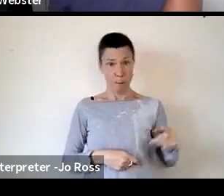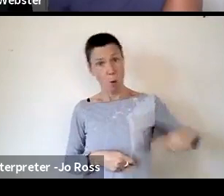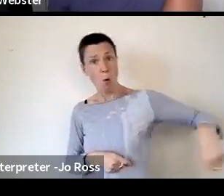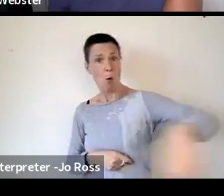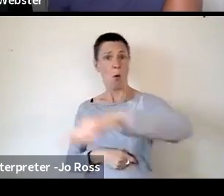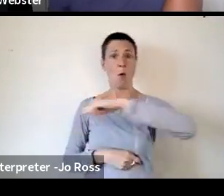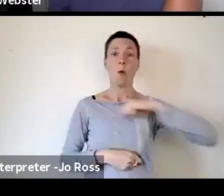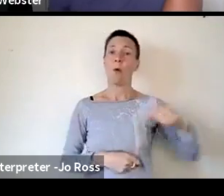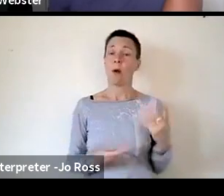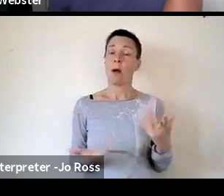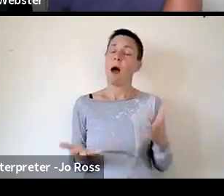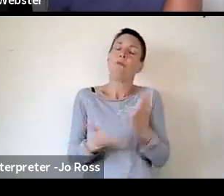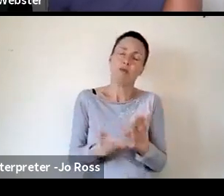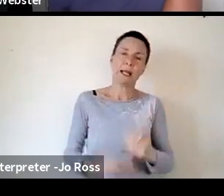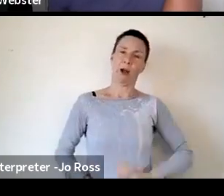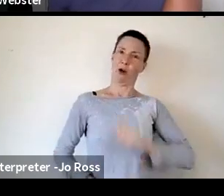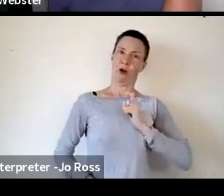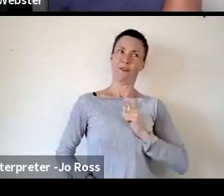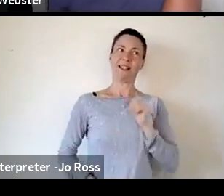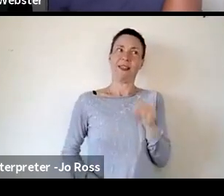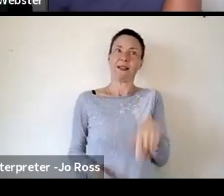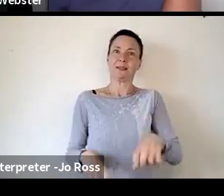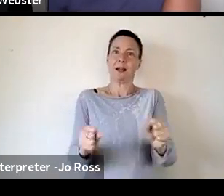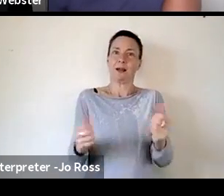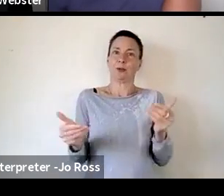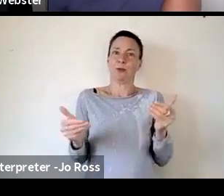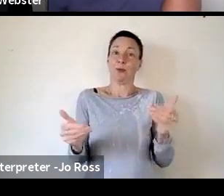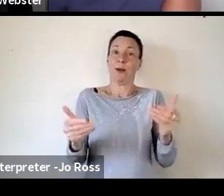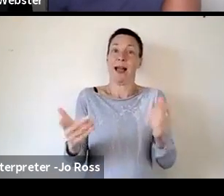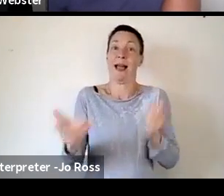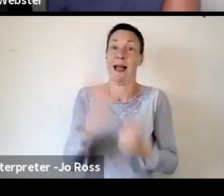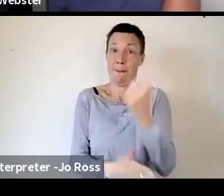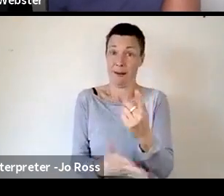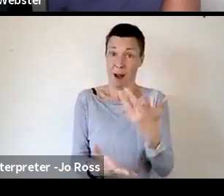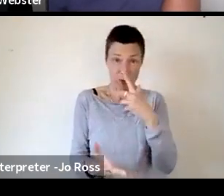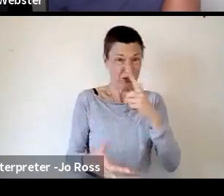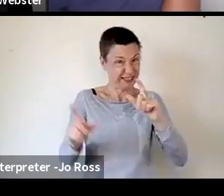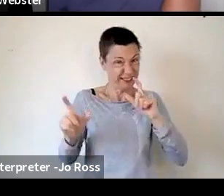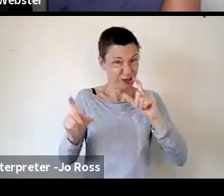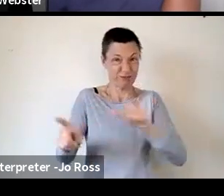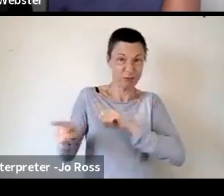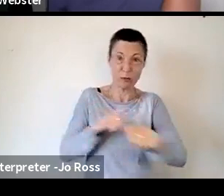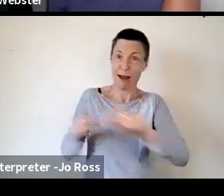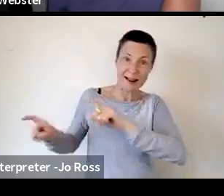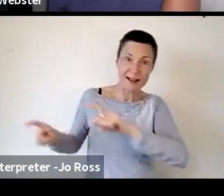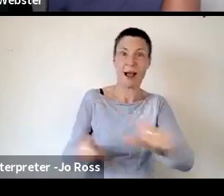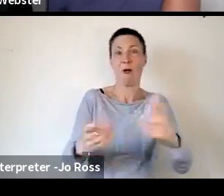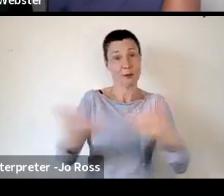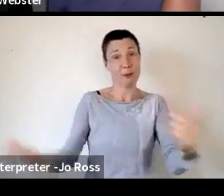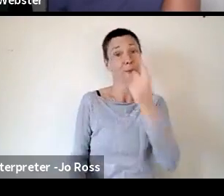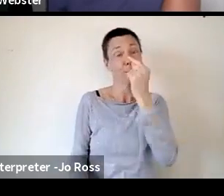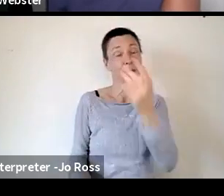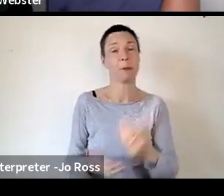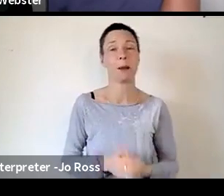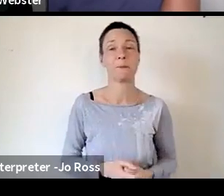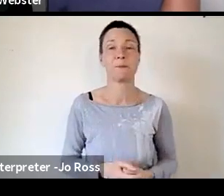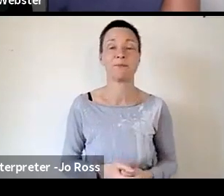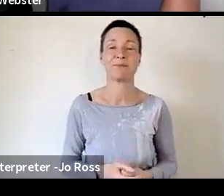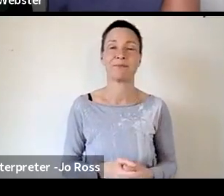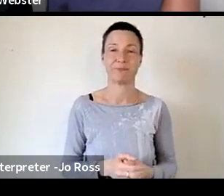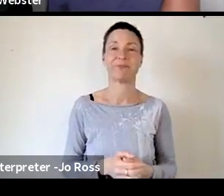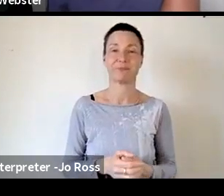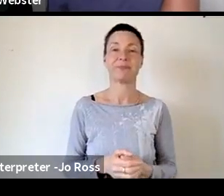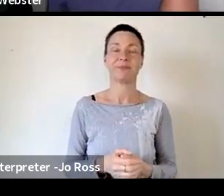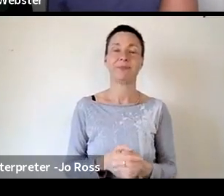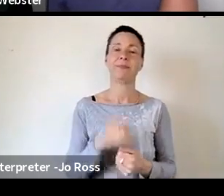us. But I'm really, really confident that's happening, and I think we're just going to try and keep that up as much as possible. Yeah, I think